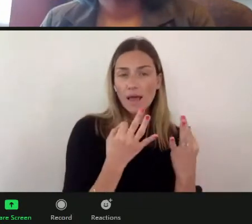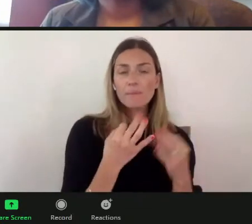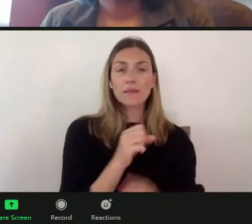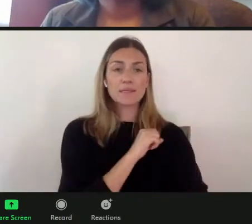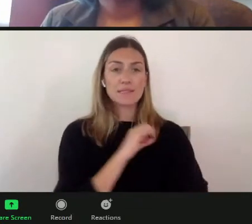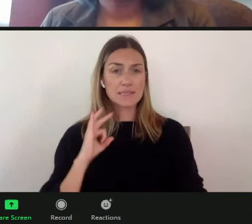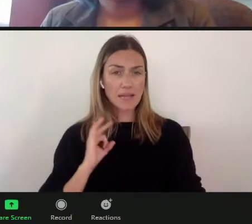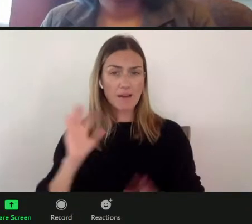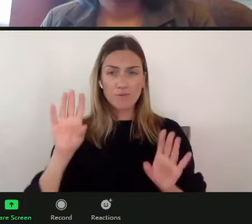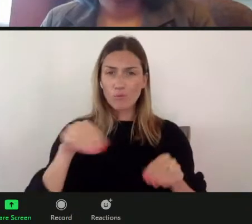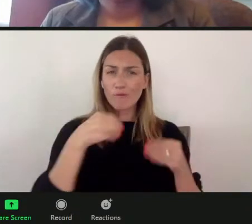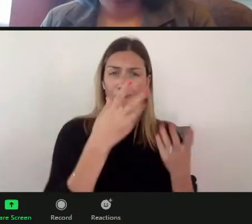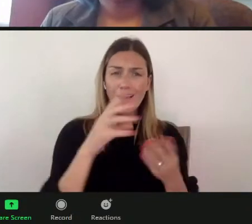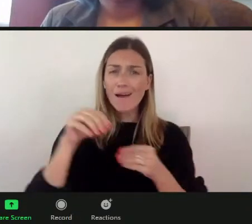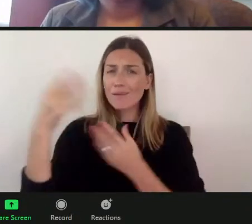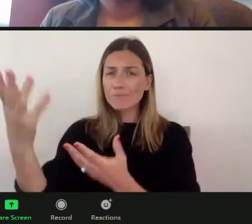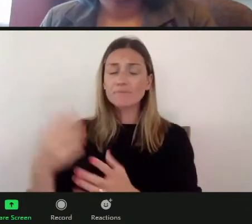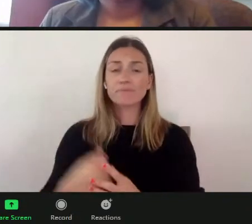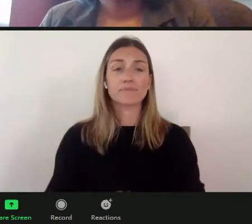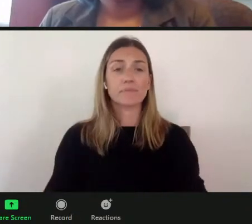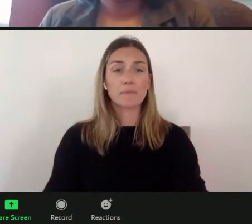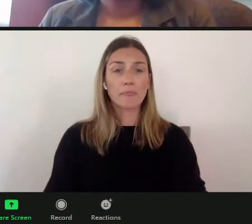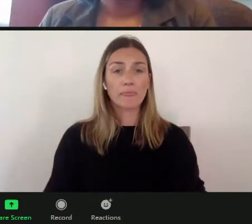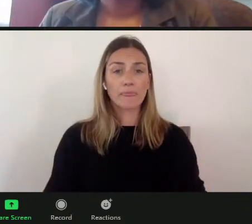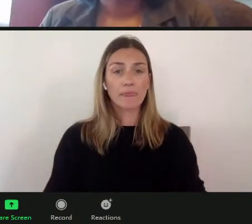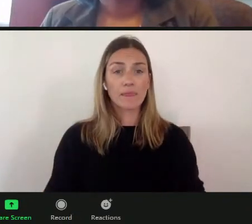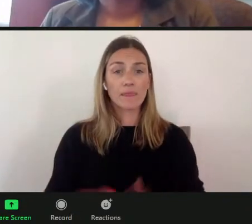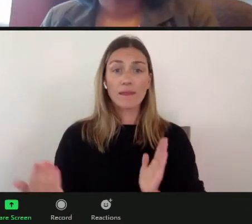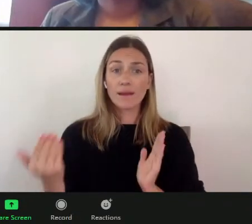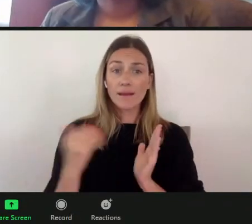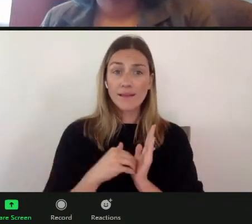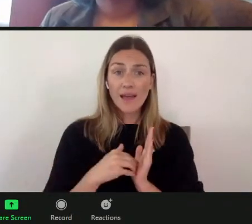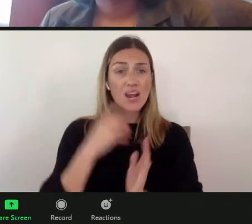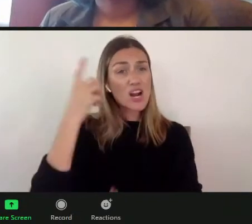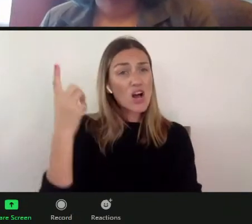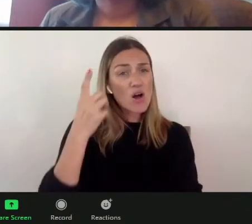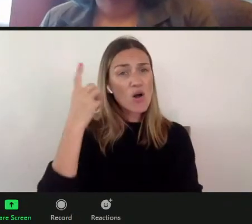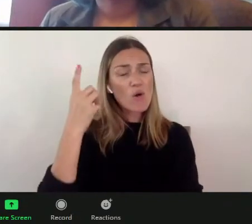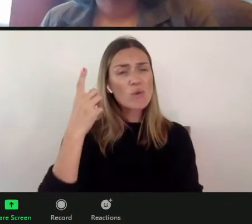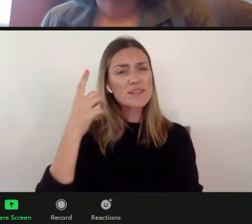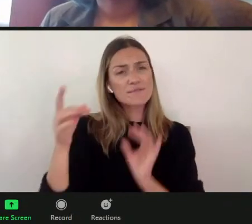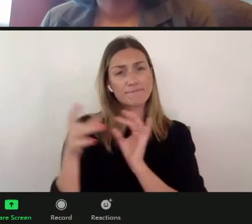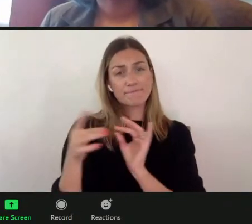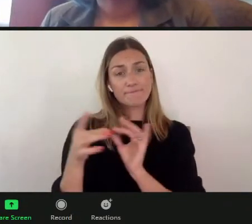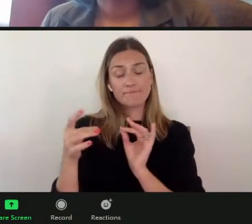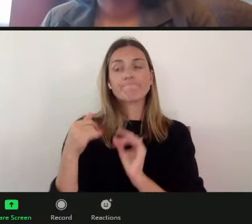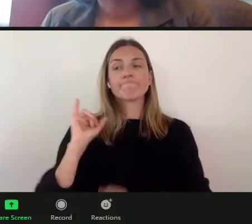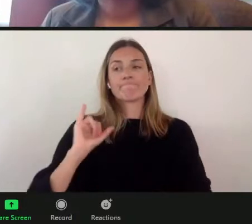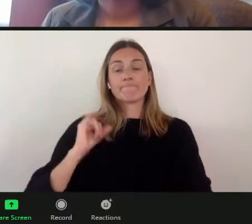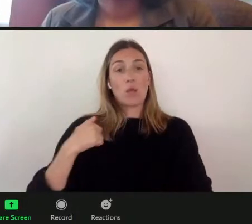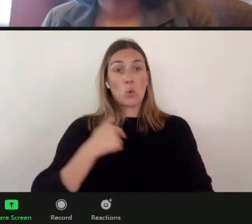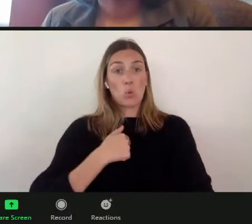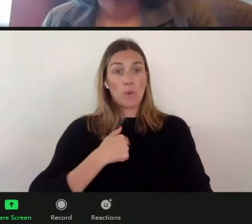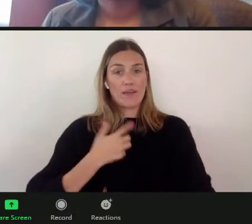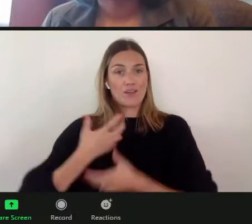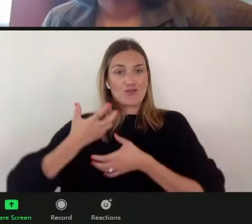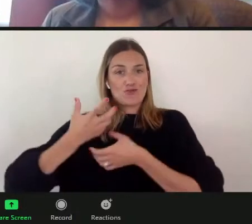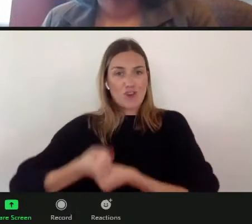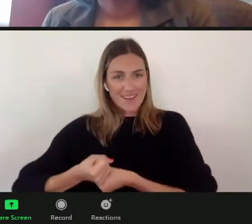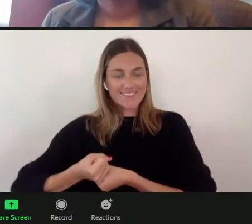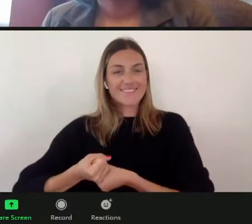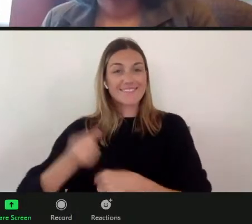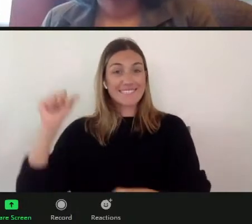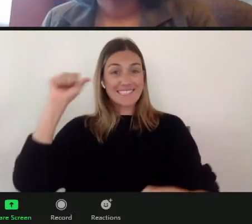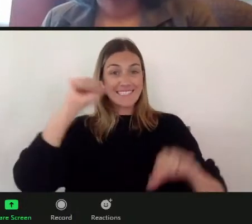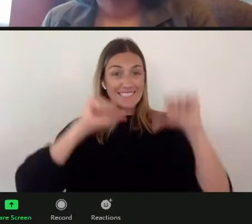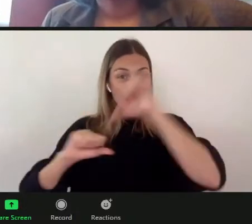staff. And I think, just again, always referring back to like, we believe in the science and the data that the